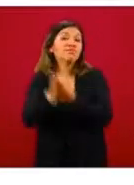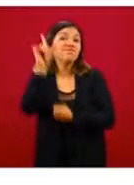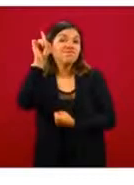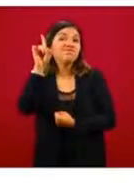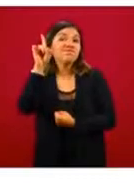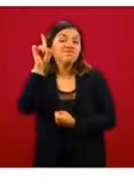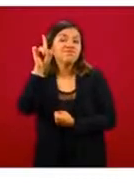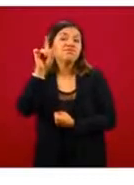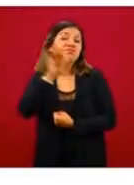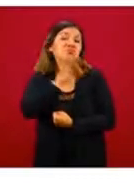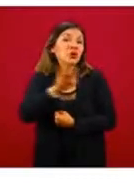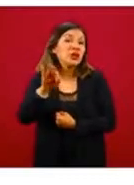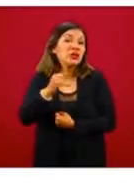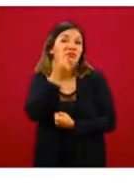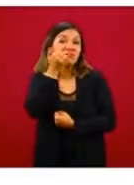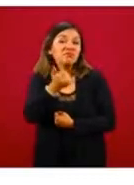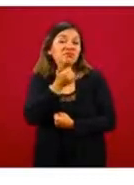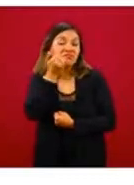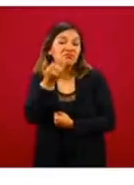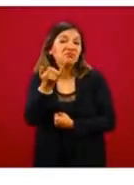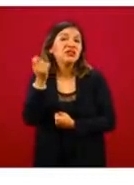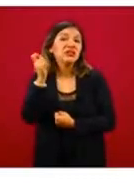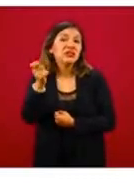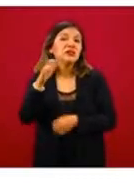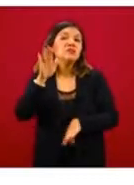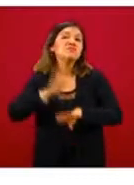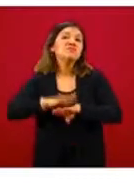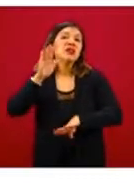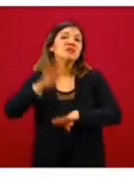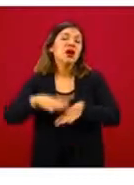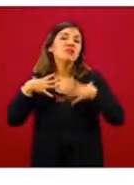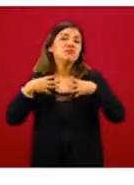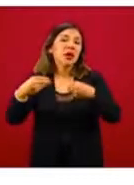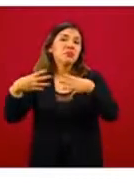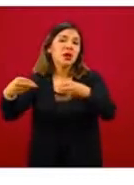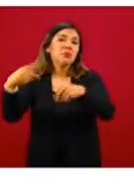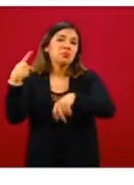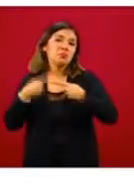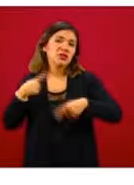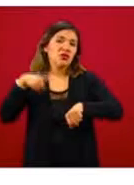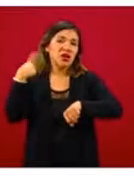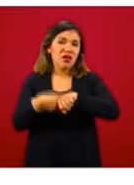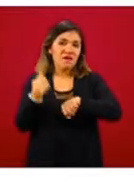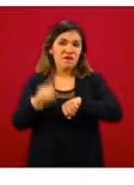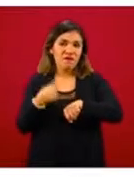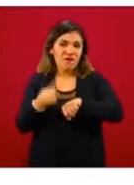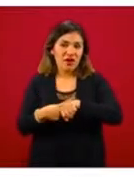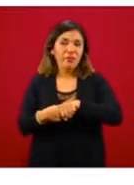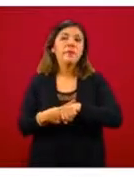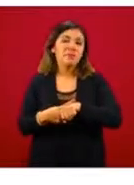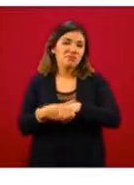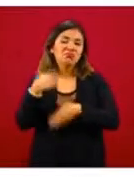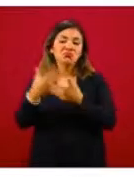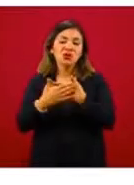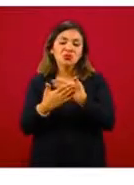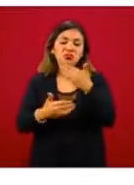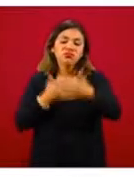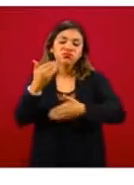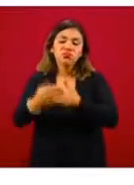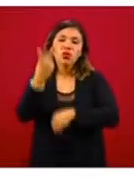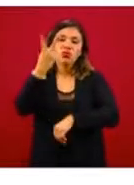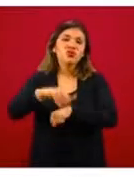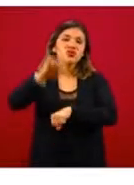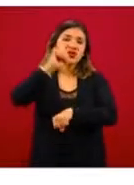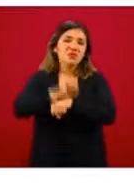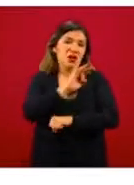And that could lead, or what will lead, to an increase on the number of